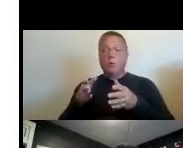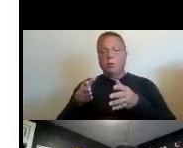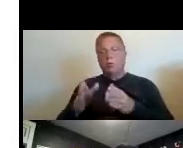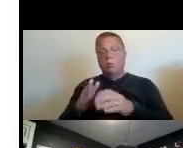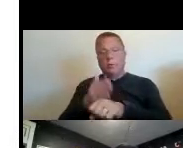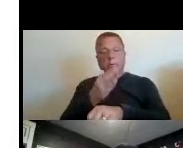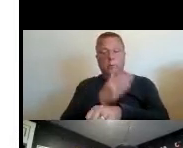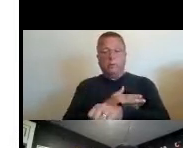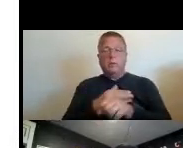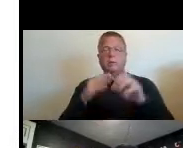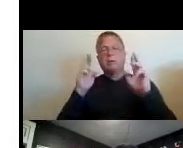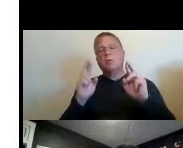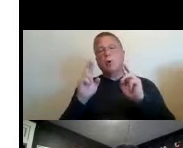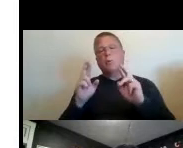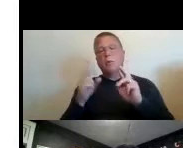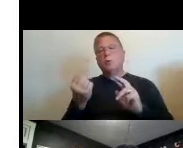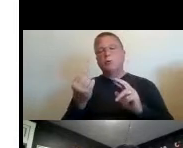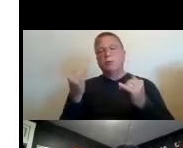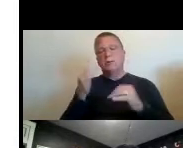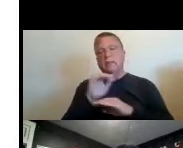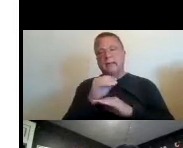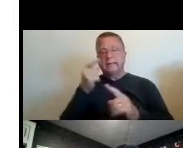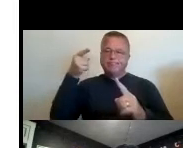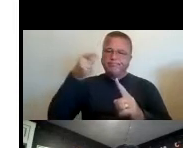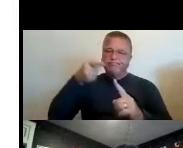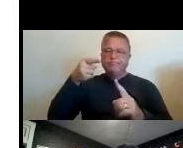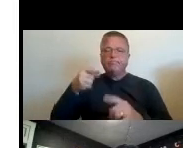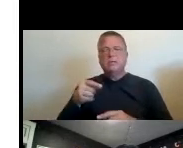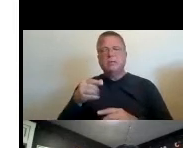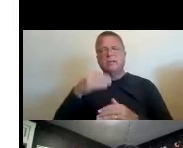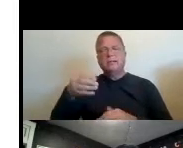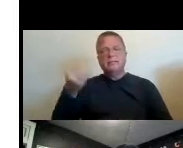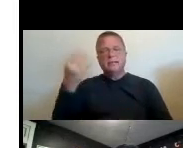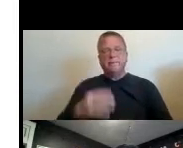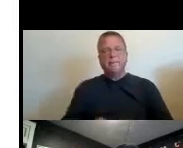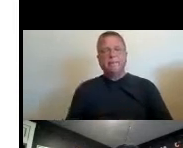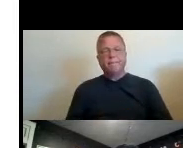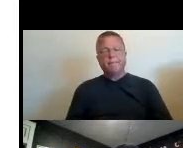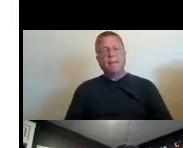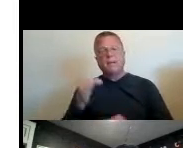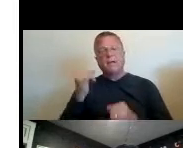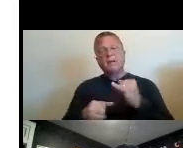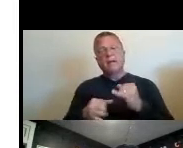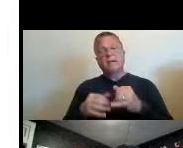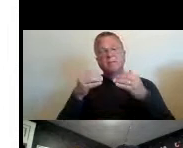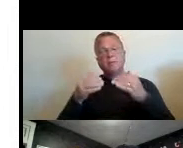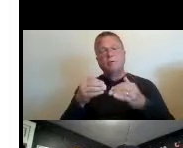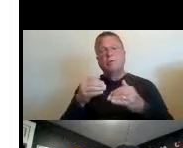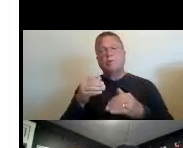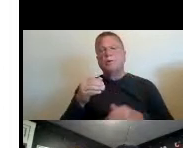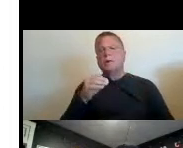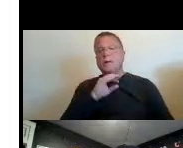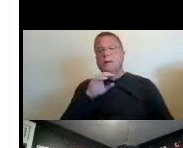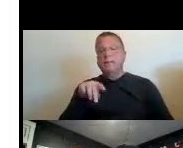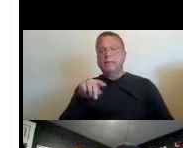achieve tonight. Next slide. And finally, Move Forward PGH. That's a